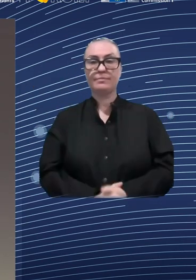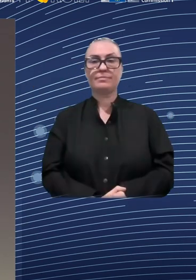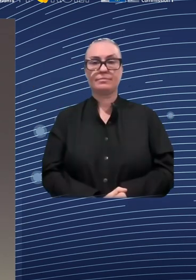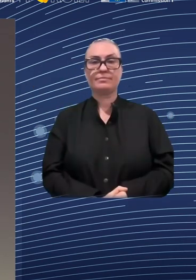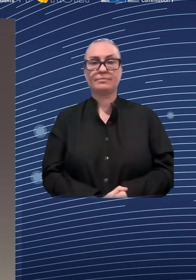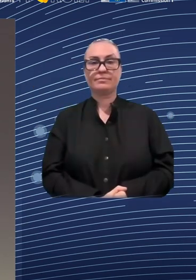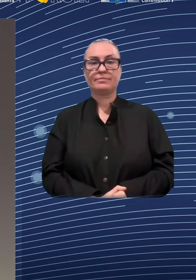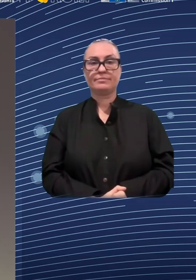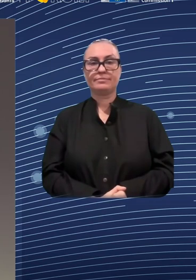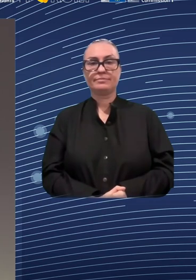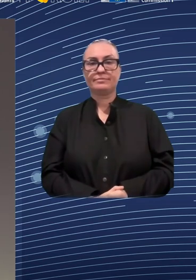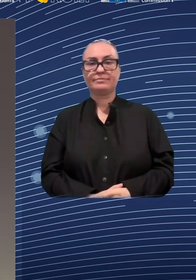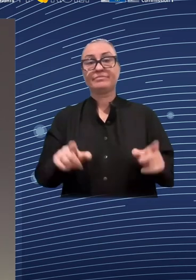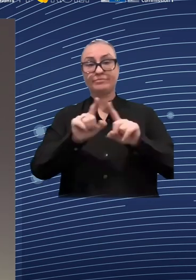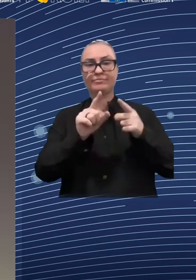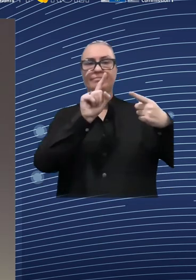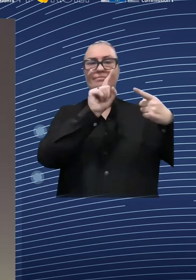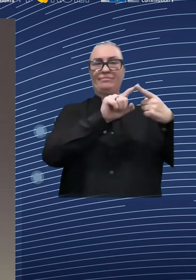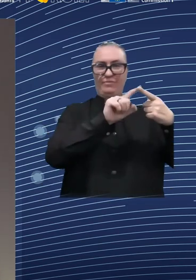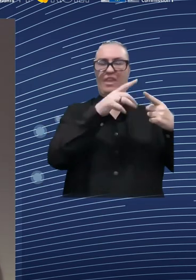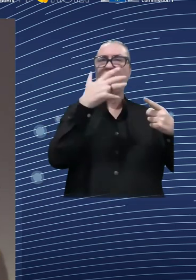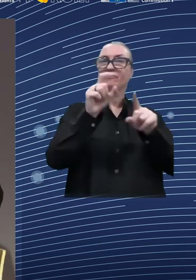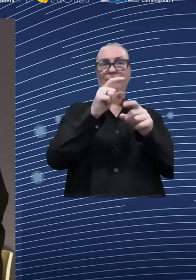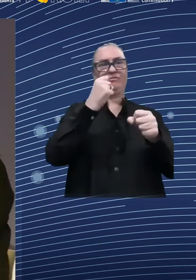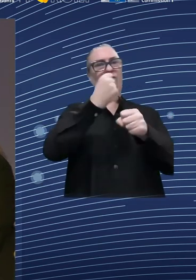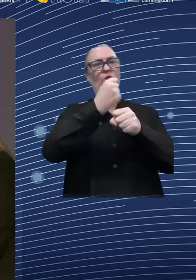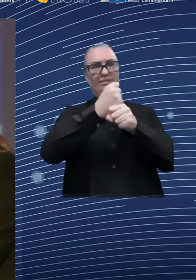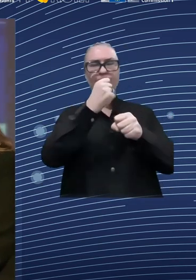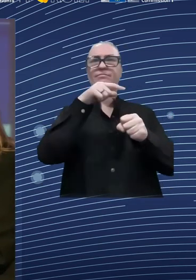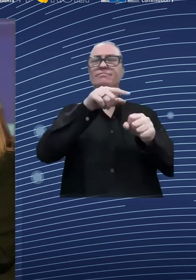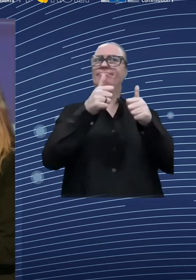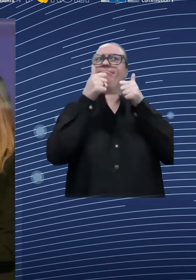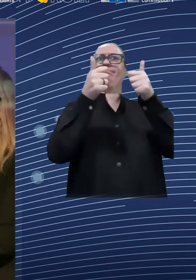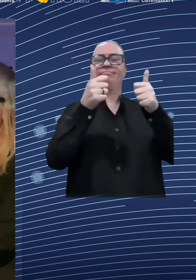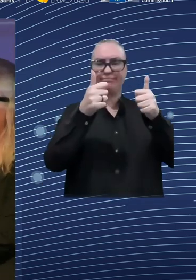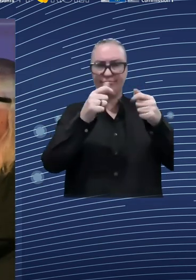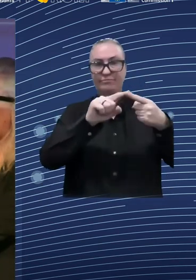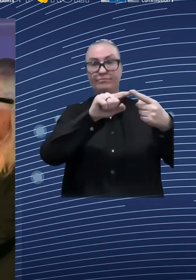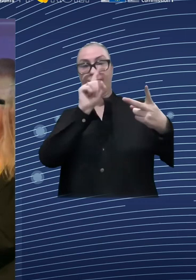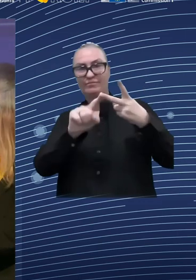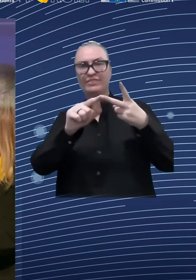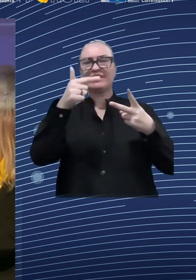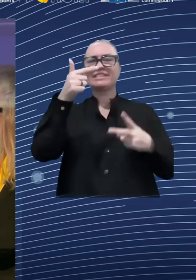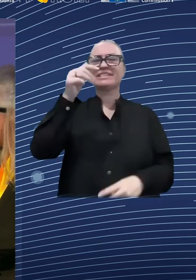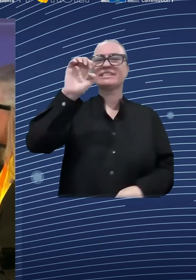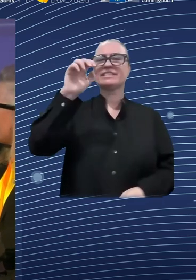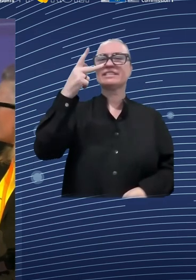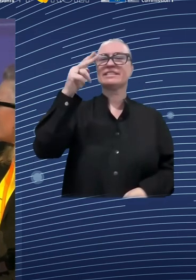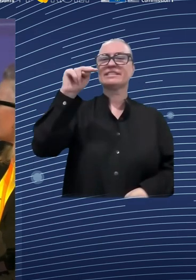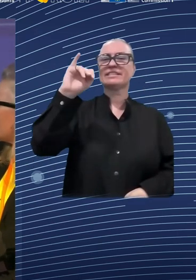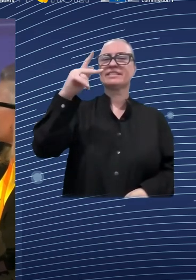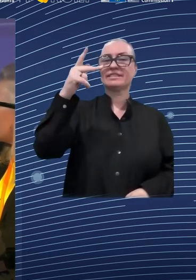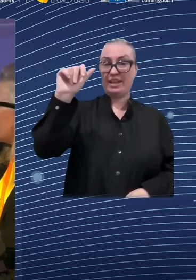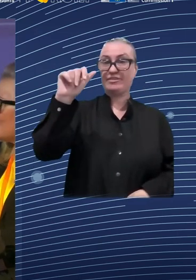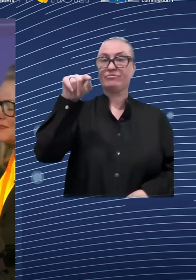Okay, so yeah, ELCAMP is, as you said, one of these projects of the Centres of Vocational Excellence. It's funded by the